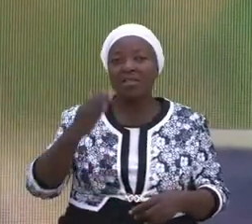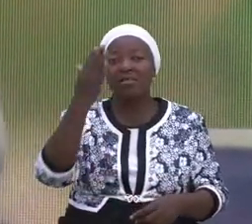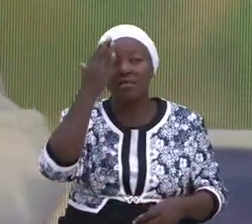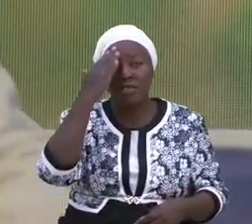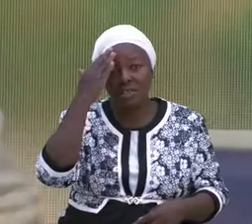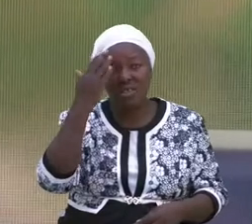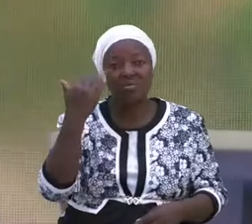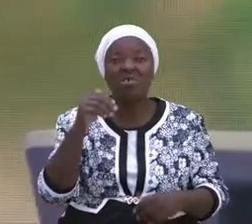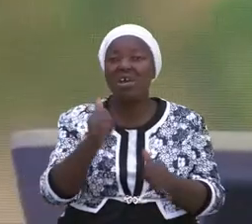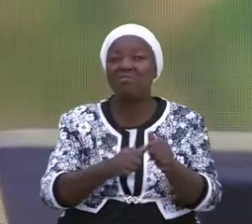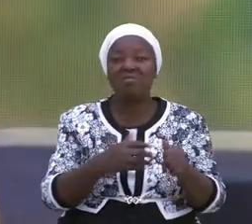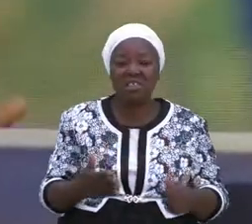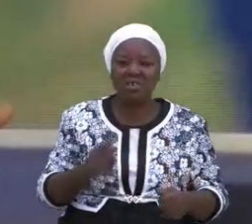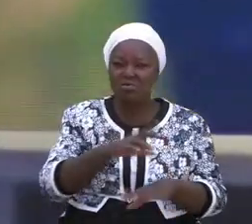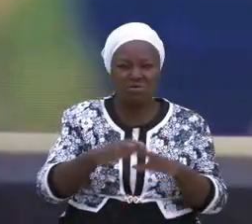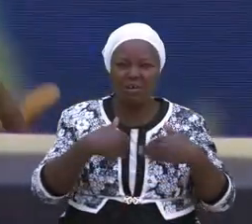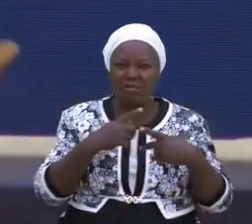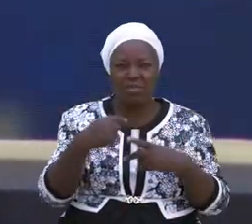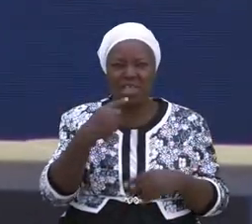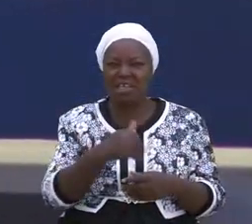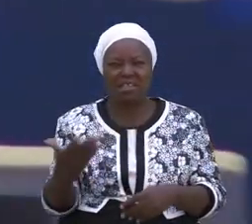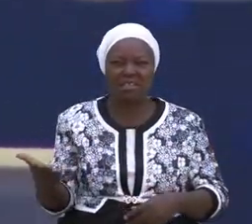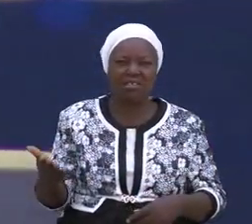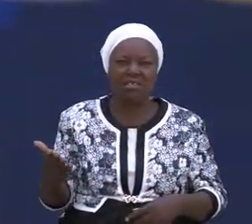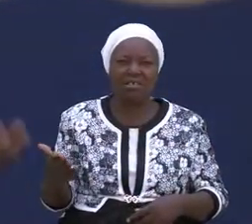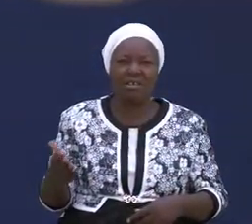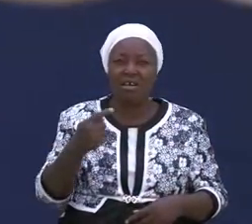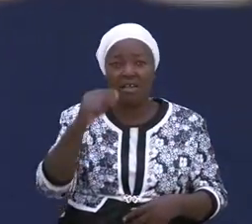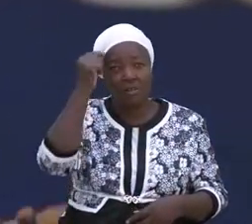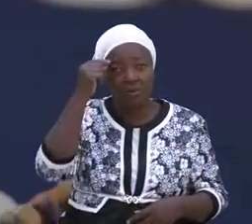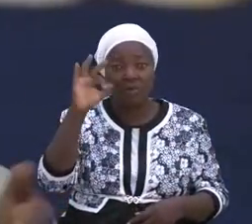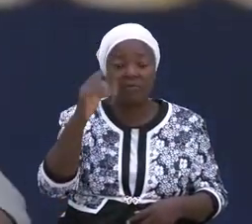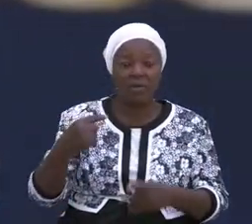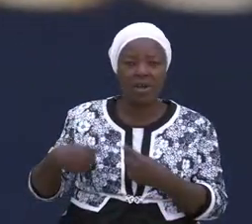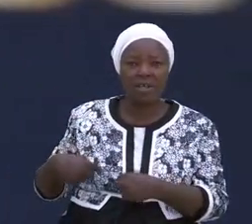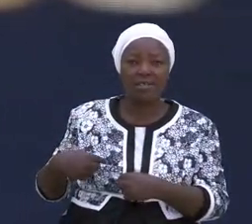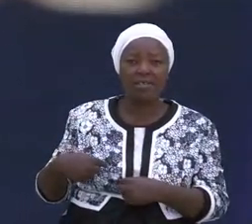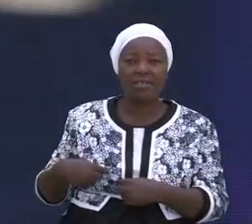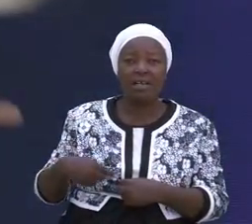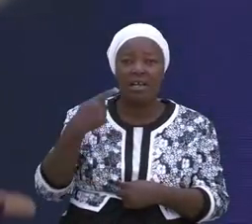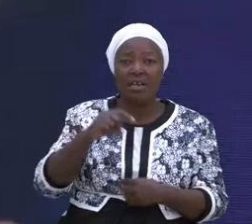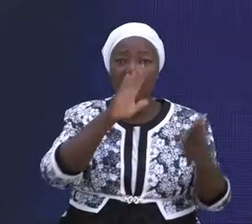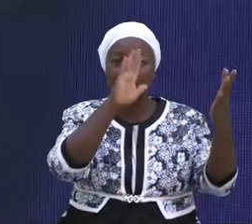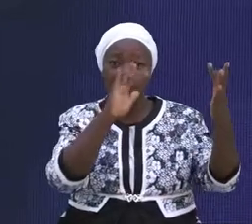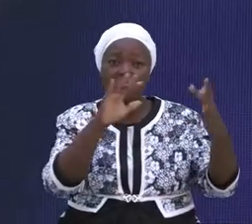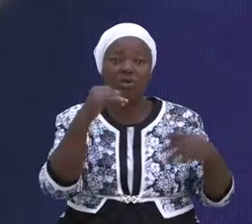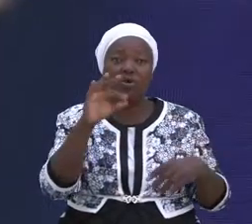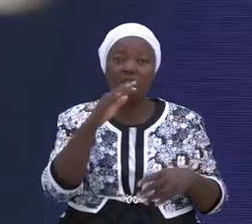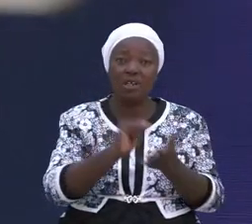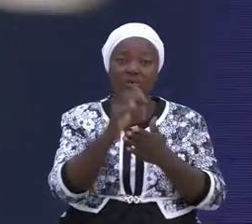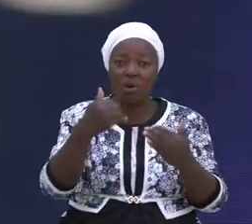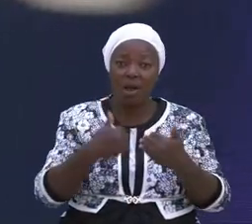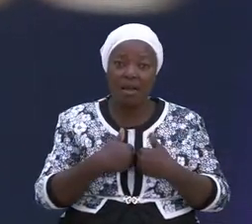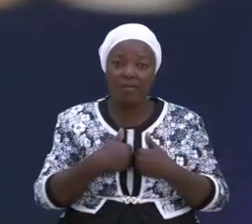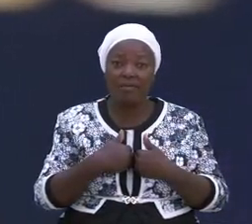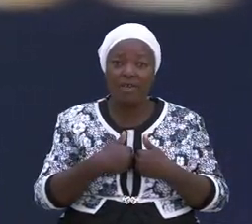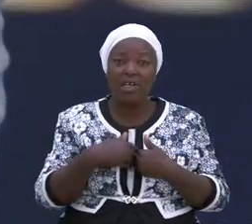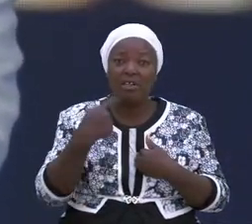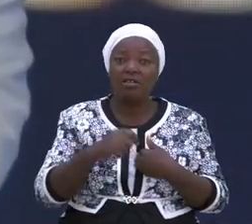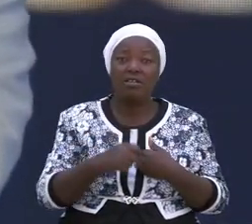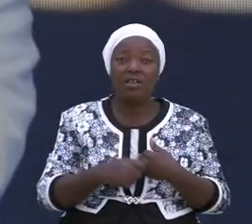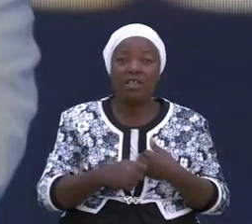You don't even have to say anything. The thought of your heart, the expectation you have, the request